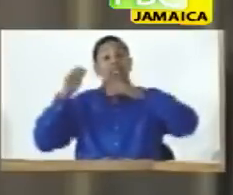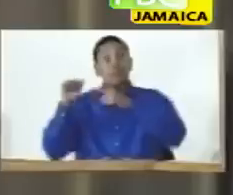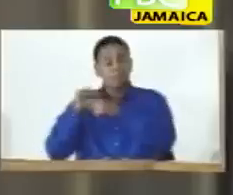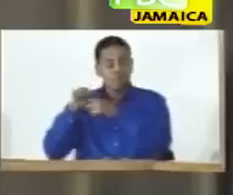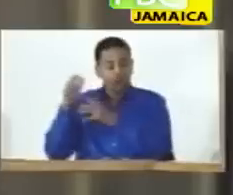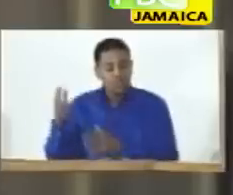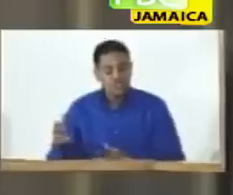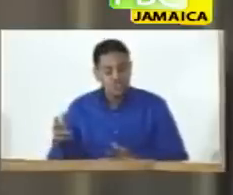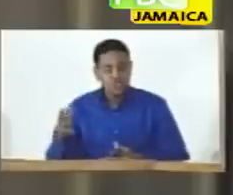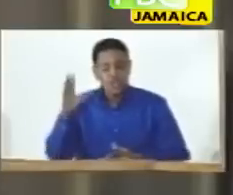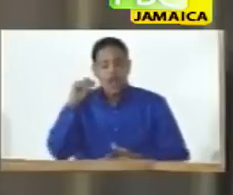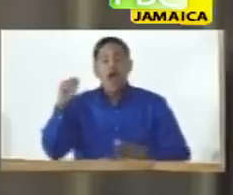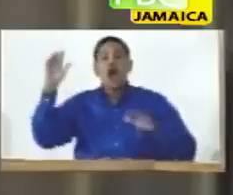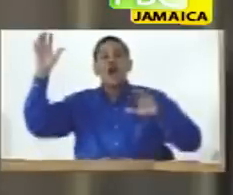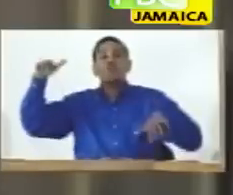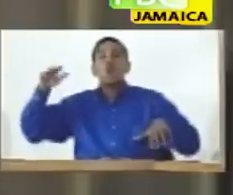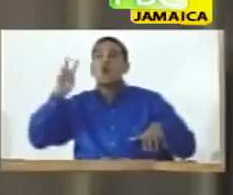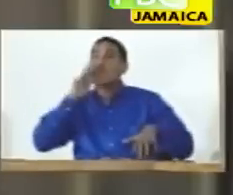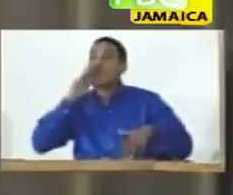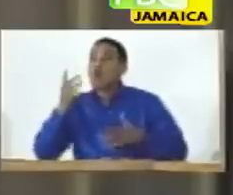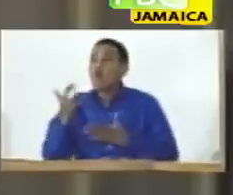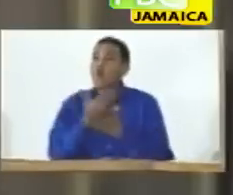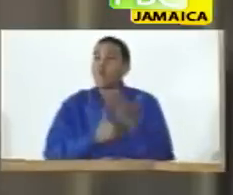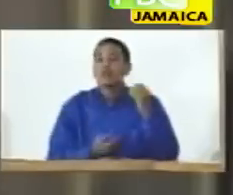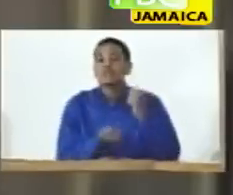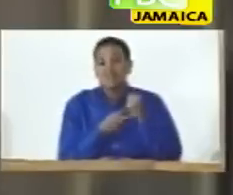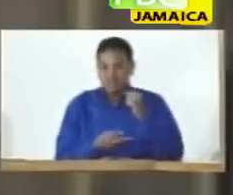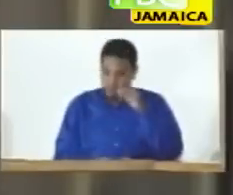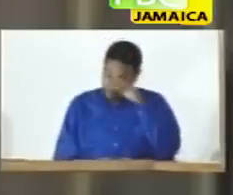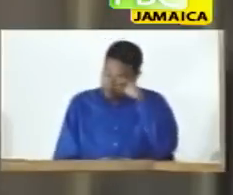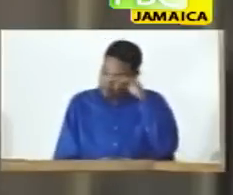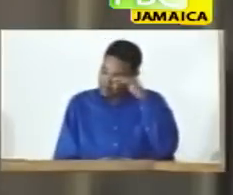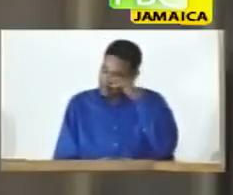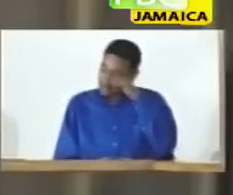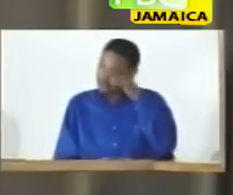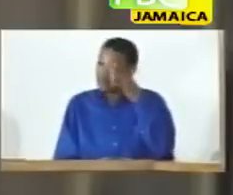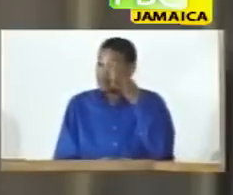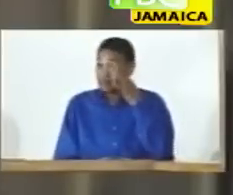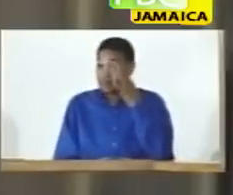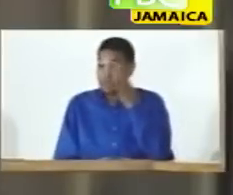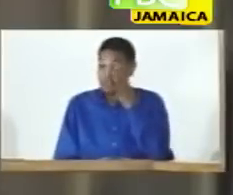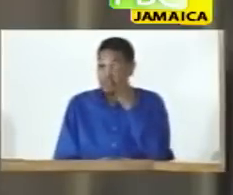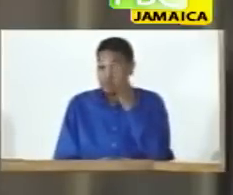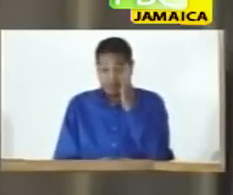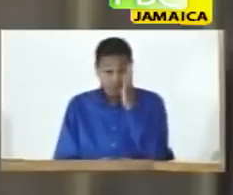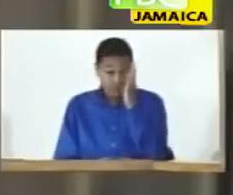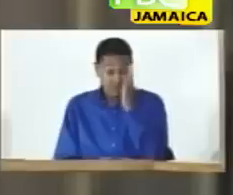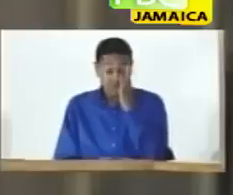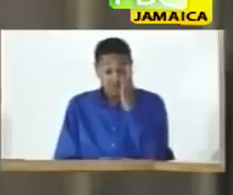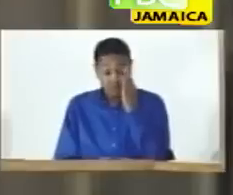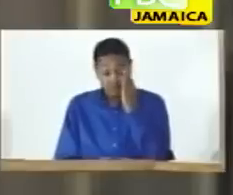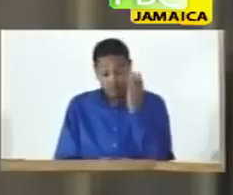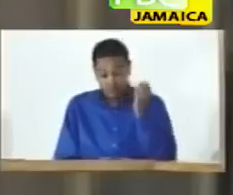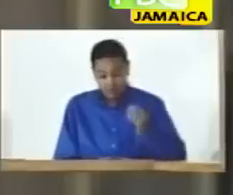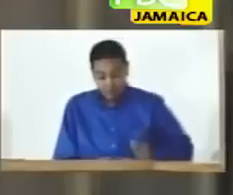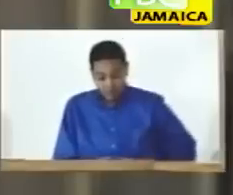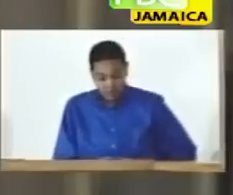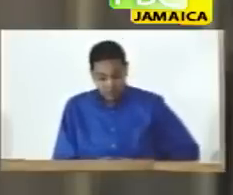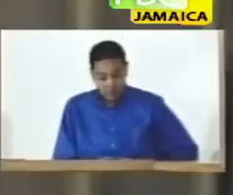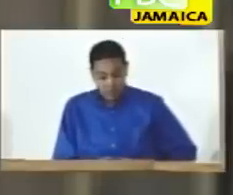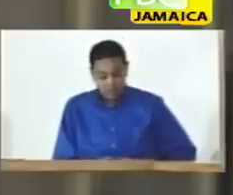building practitioners, and rainwater harvesting.